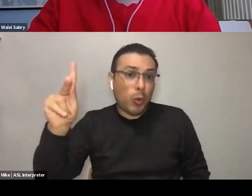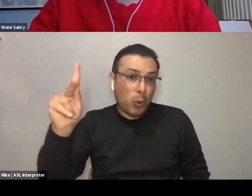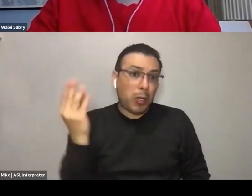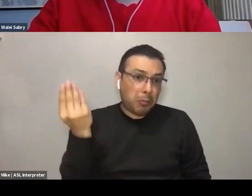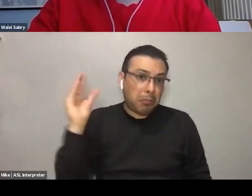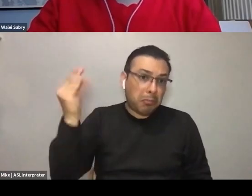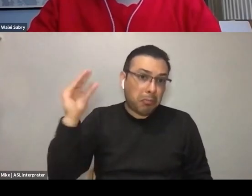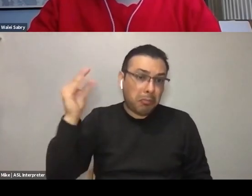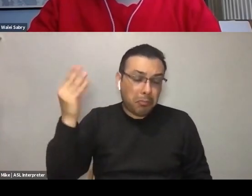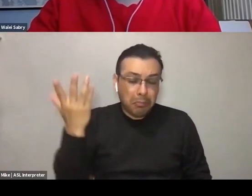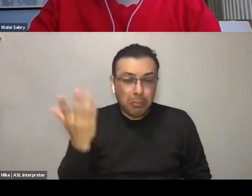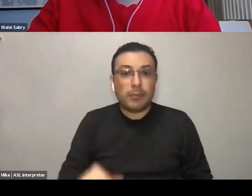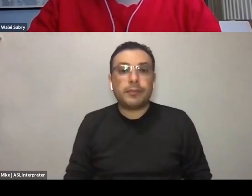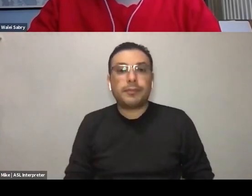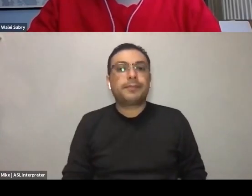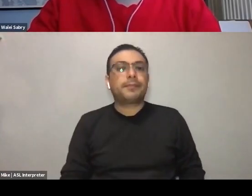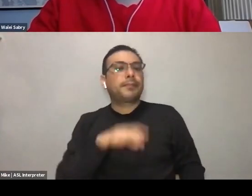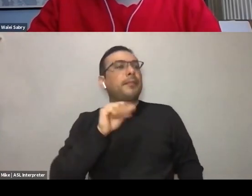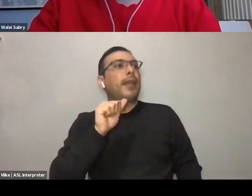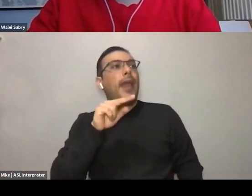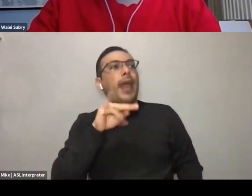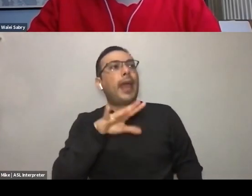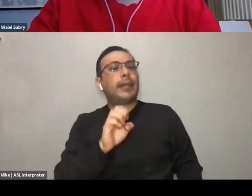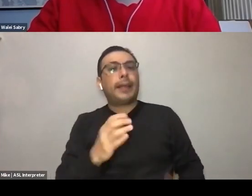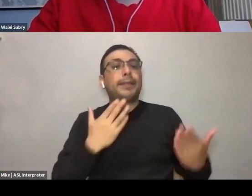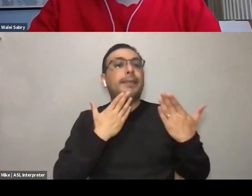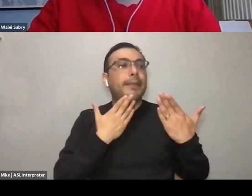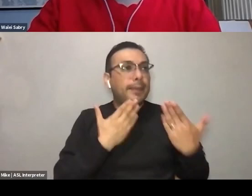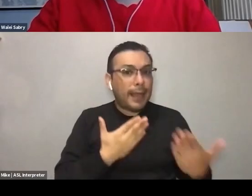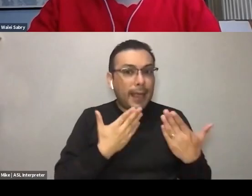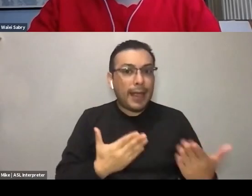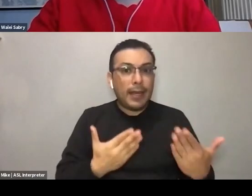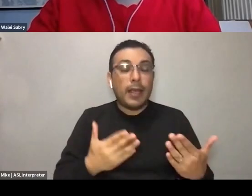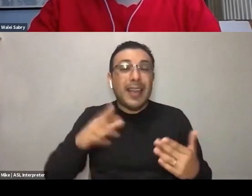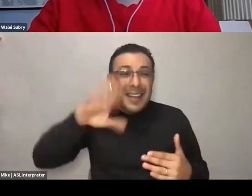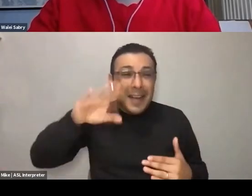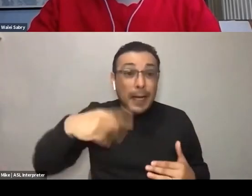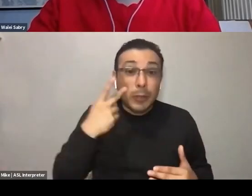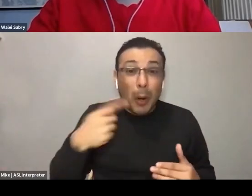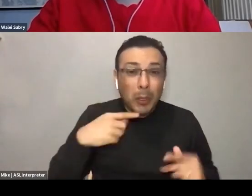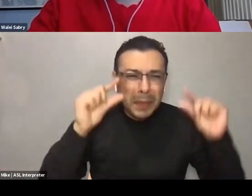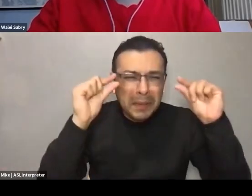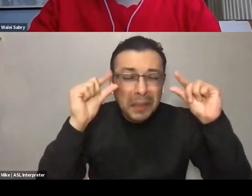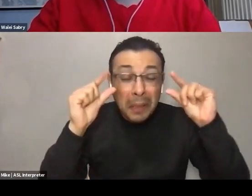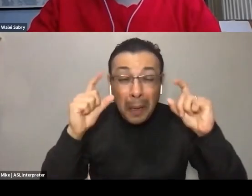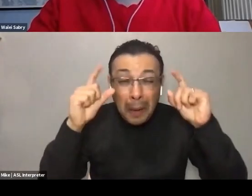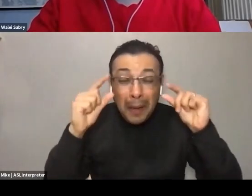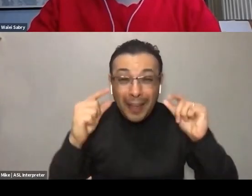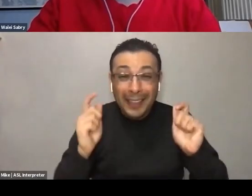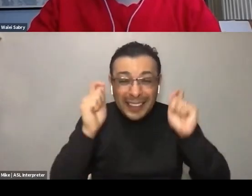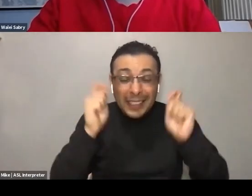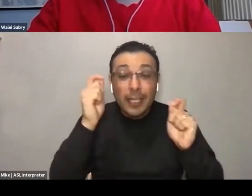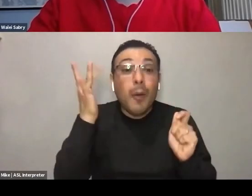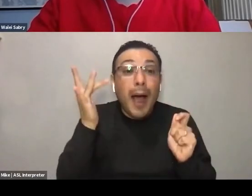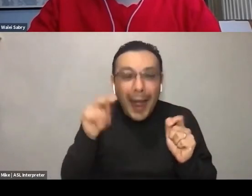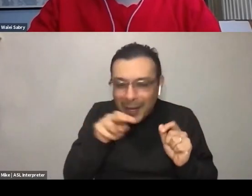Great funding. That's a great recommendation, Wale. Thank you. And if you see me sort of squinting and screwing up my face, that's my, I'm trying to read your questions